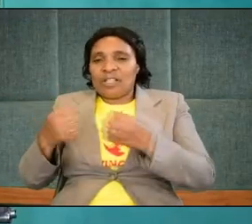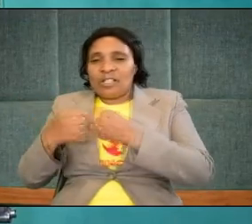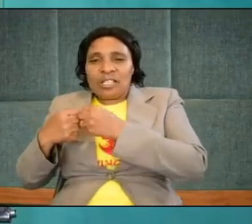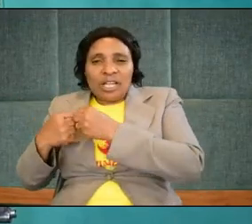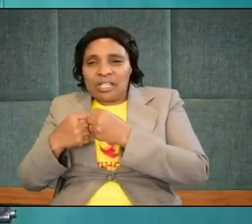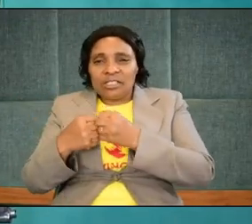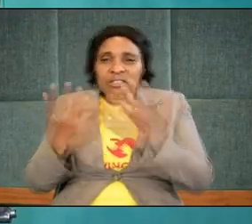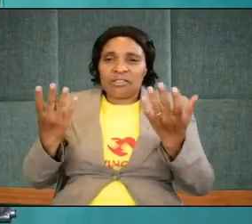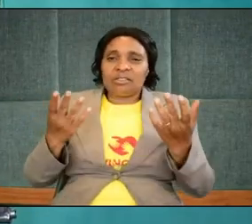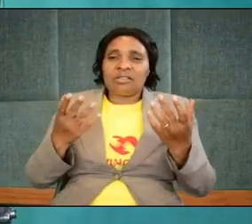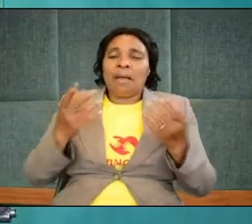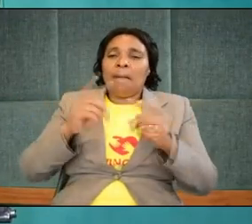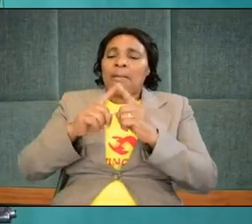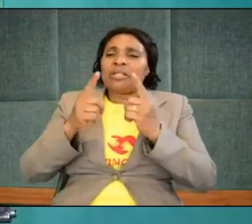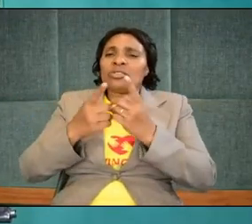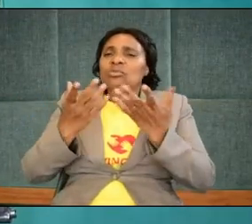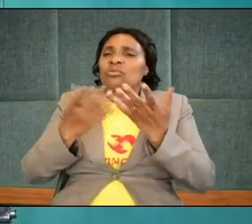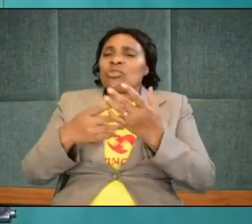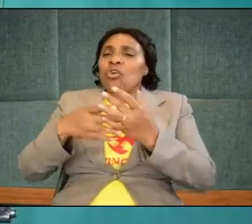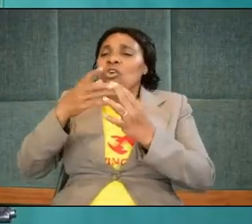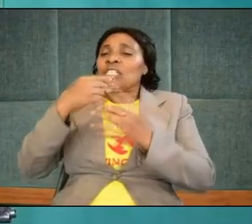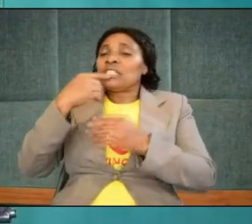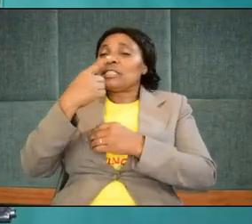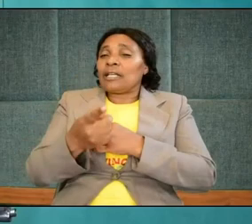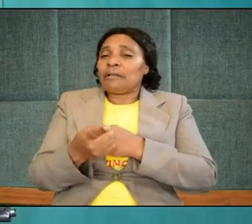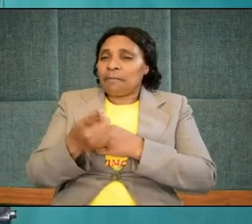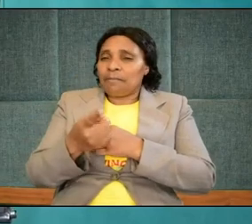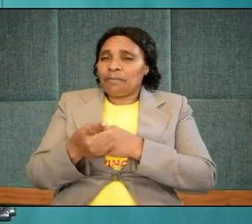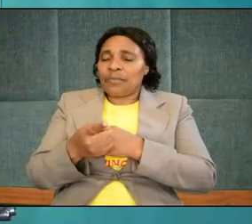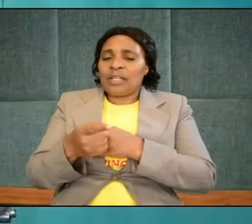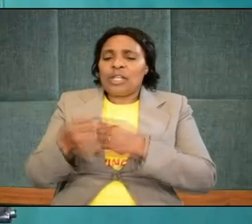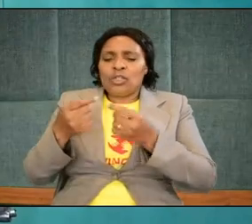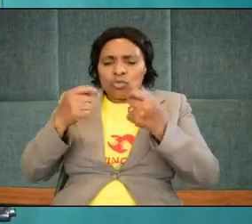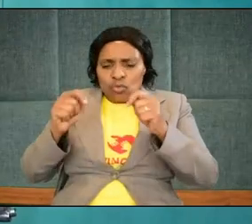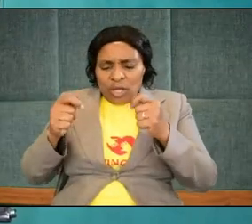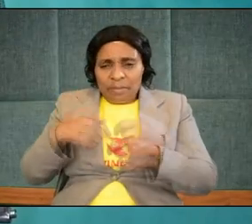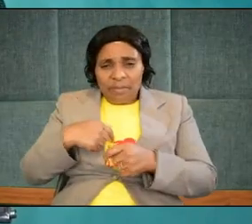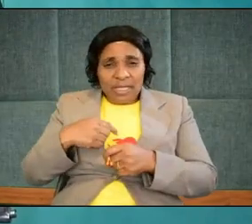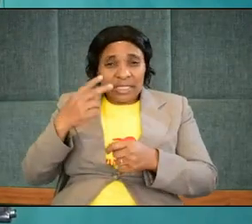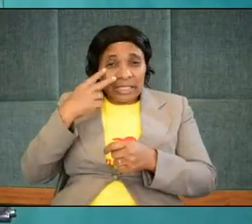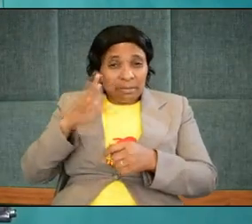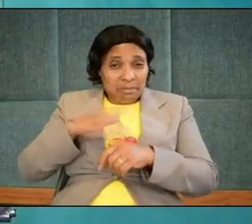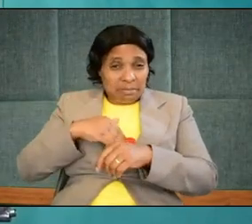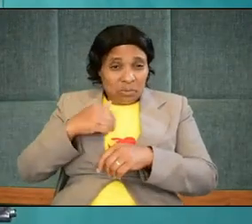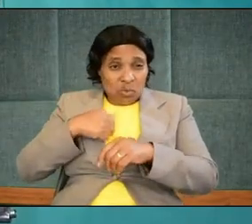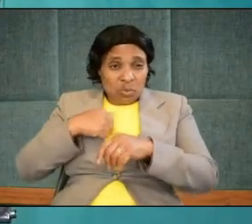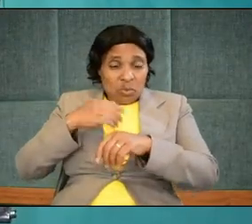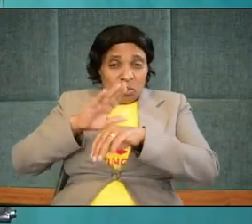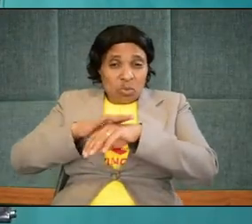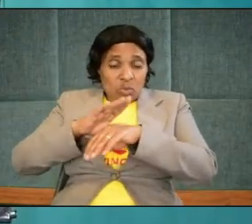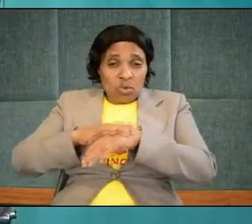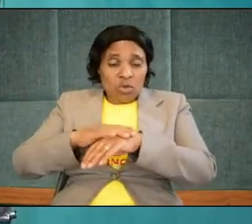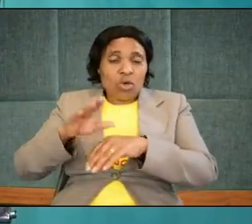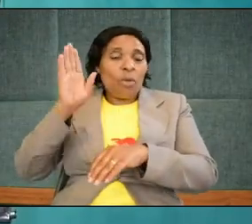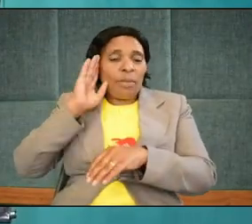testing God in a good way would be that God says, test me, see that I am good by obeying my commandments. Mm. So